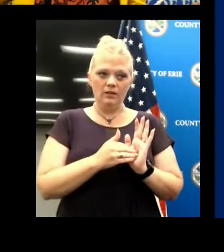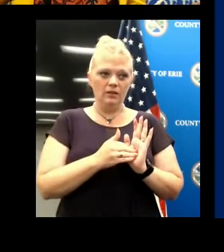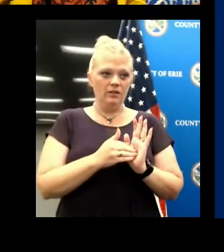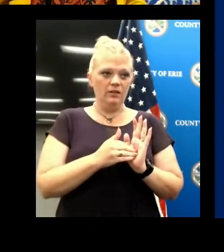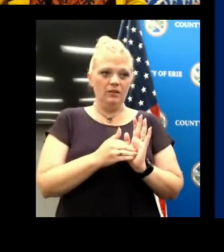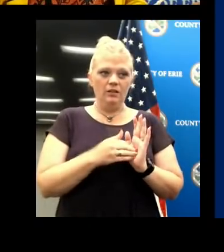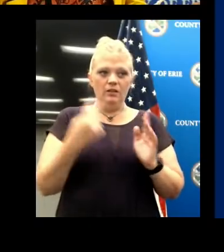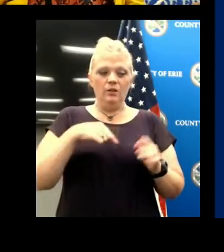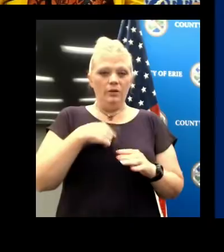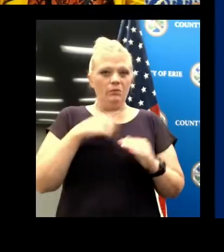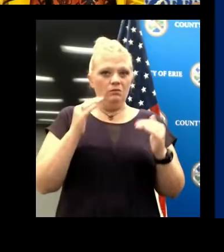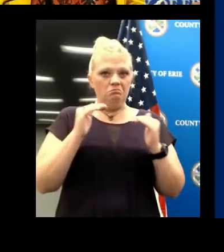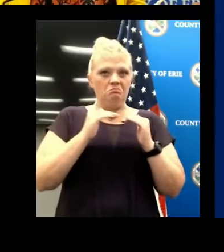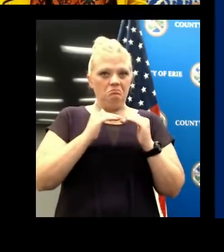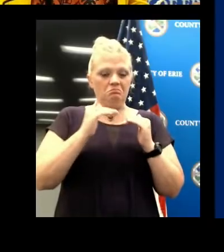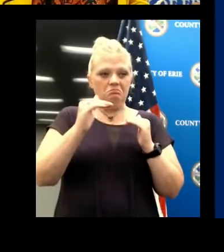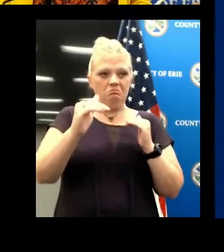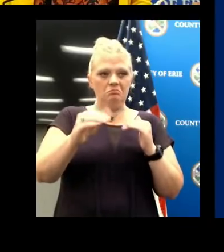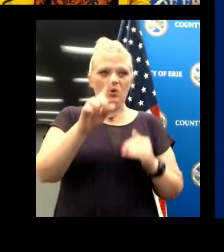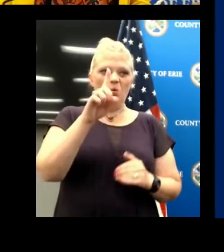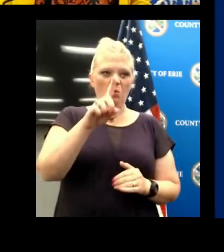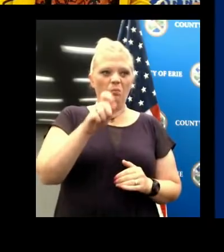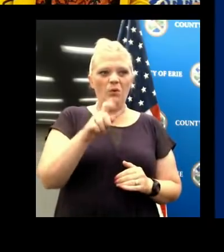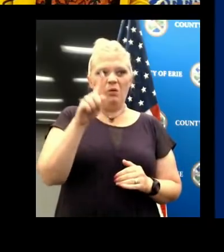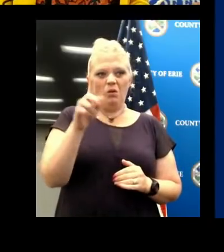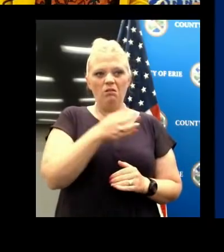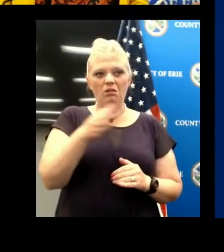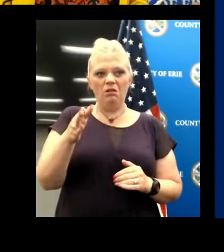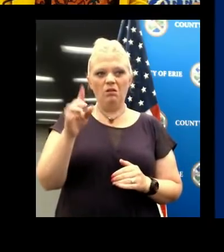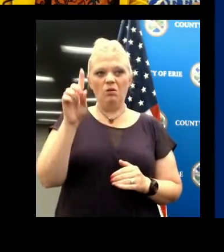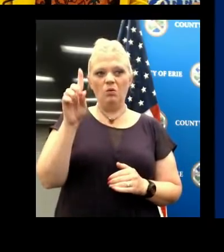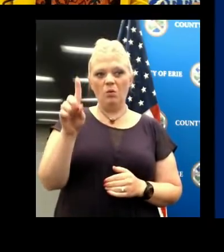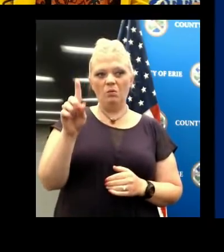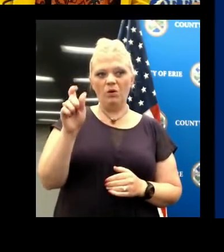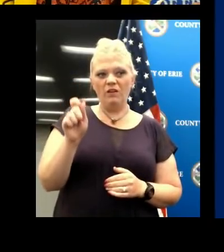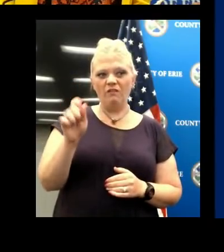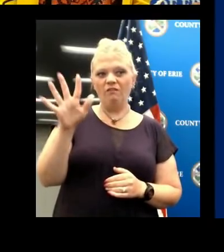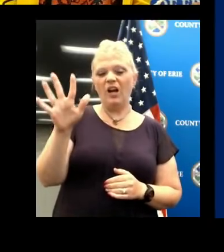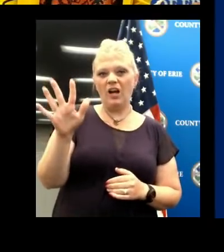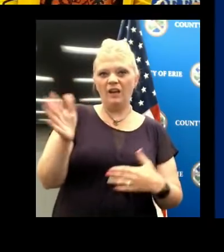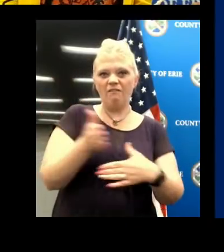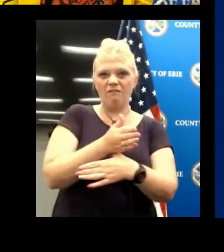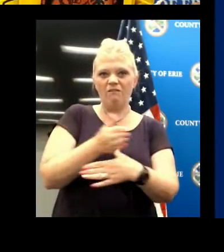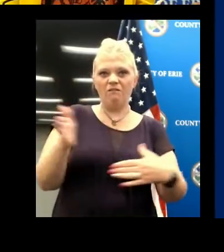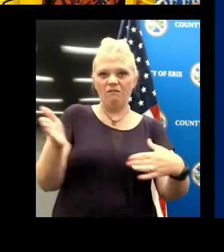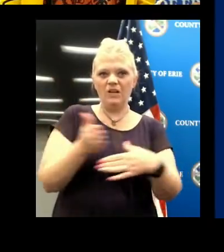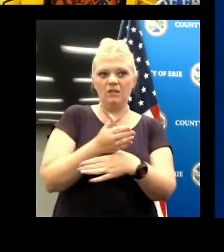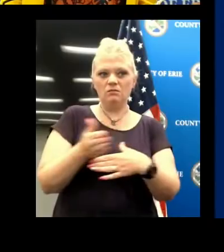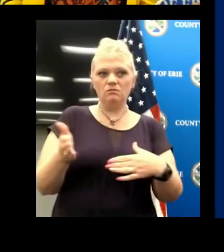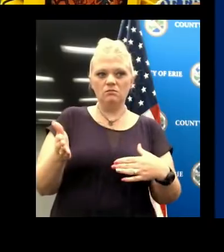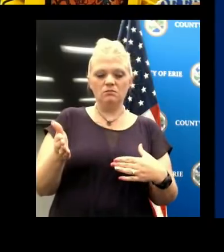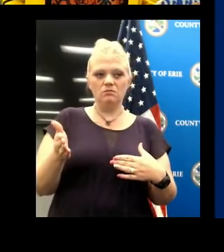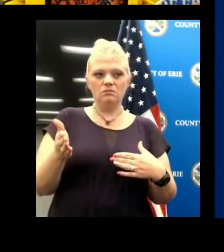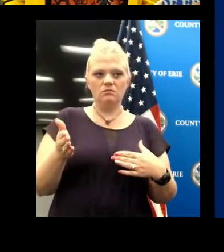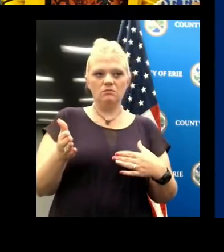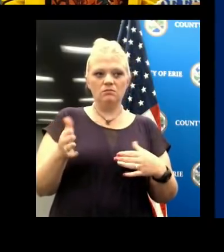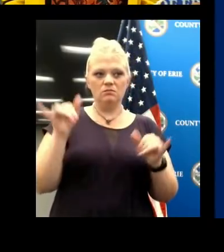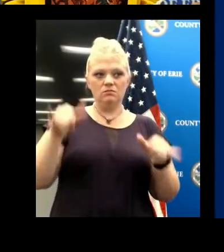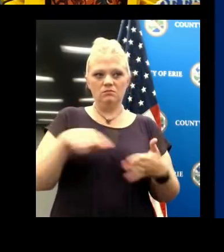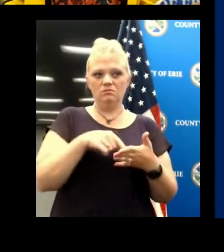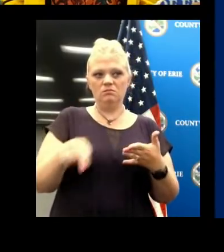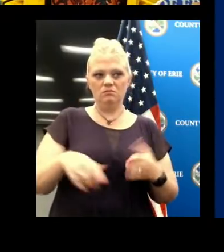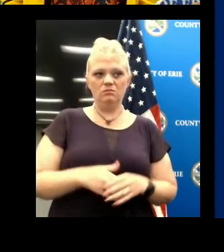kind of holding steady between 1.1% and 1.5% where we are this